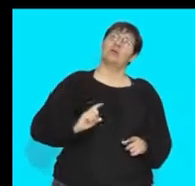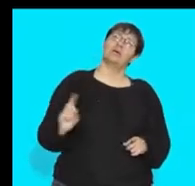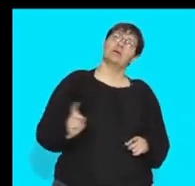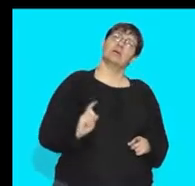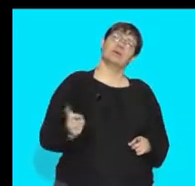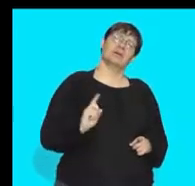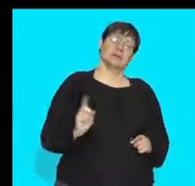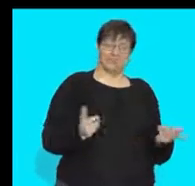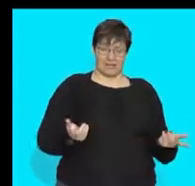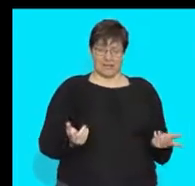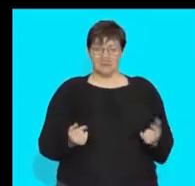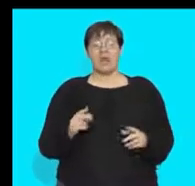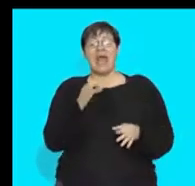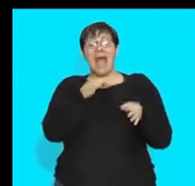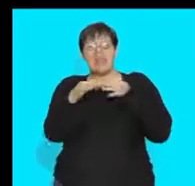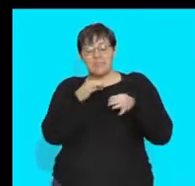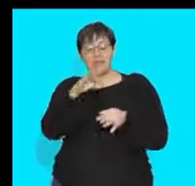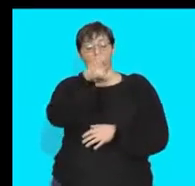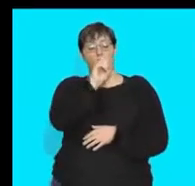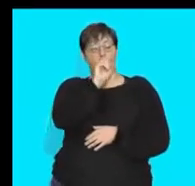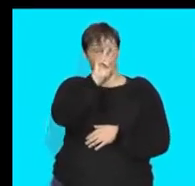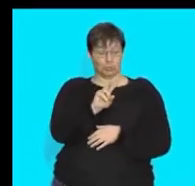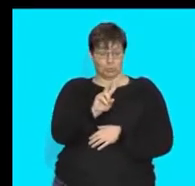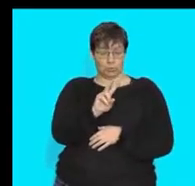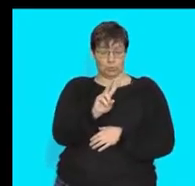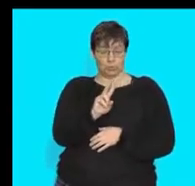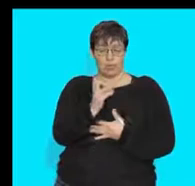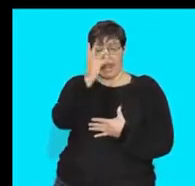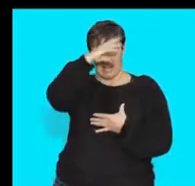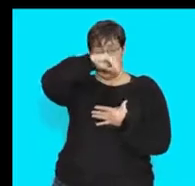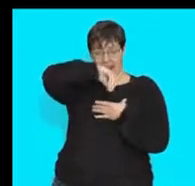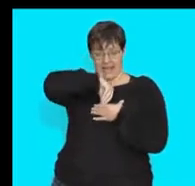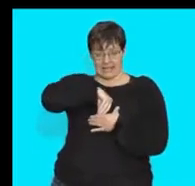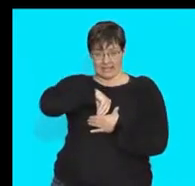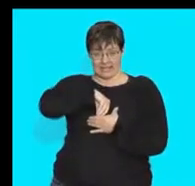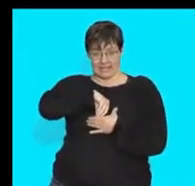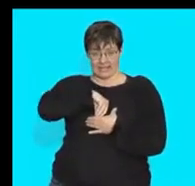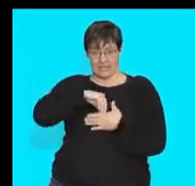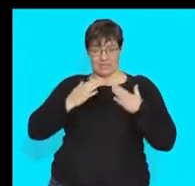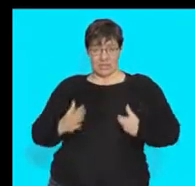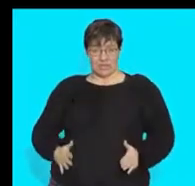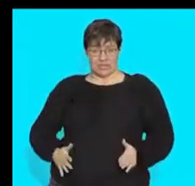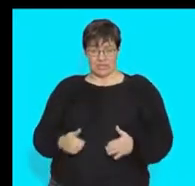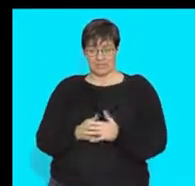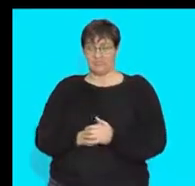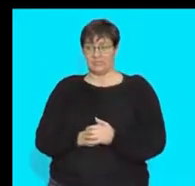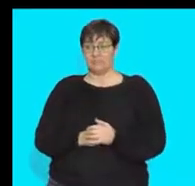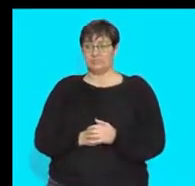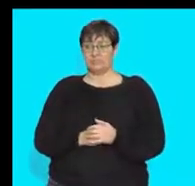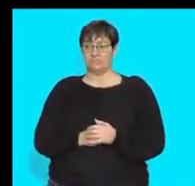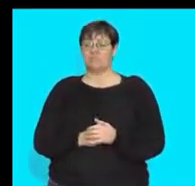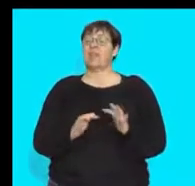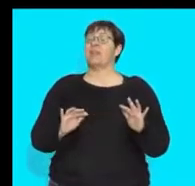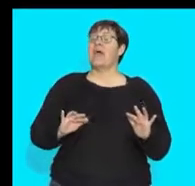Describe how oxygen is taken into his body, all right, and how